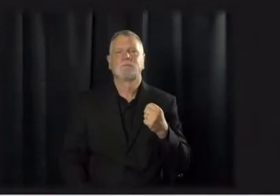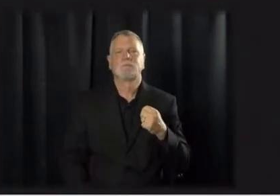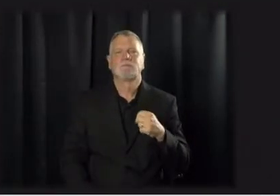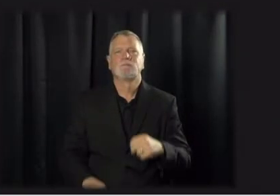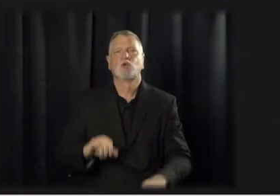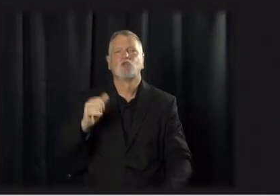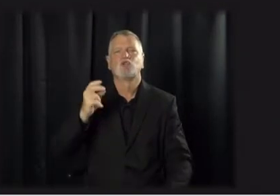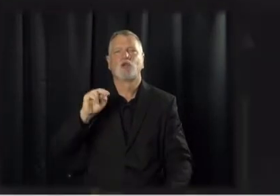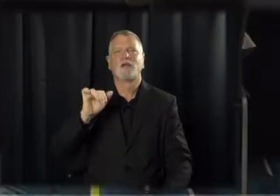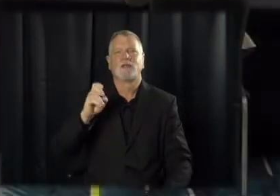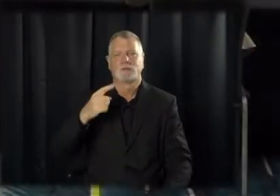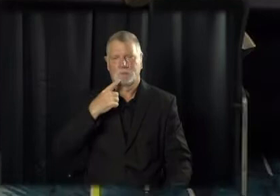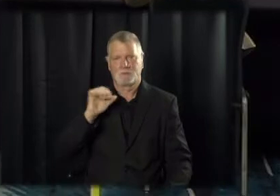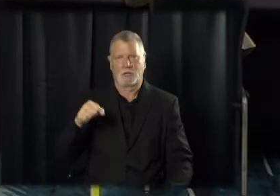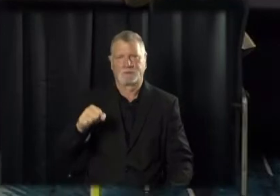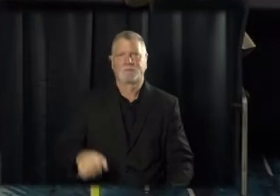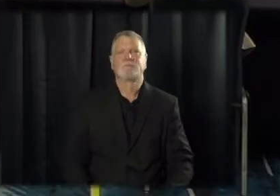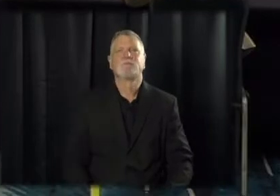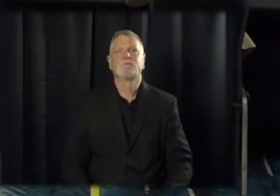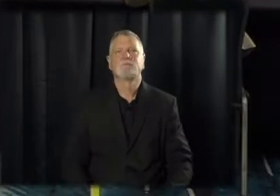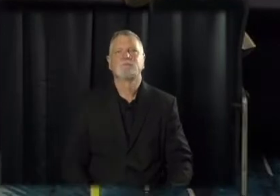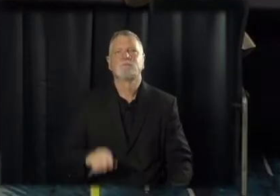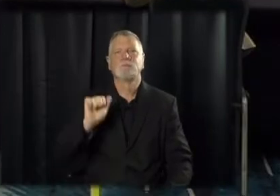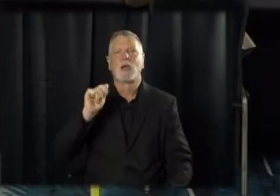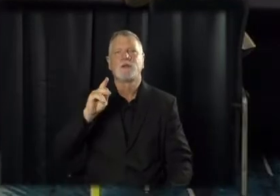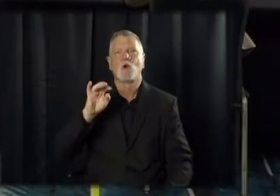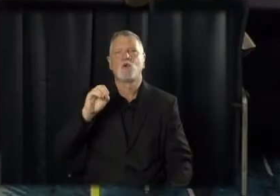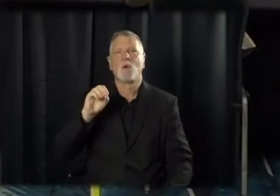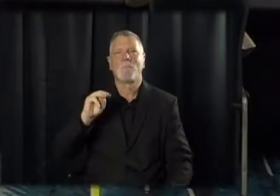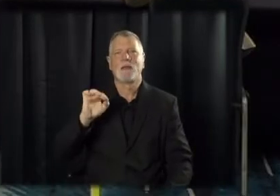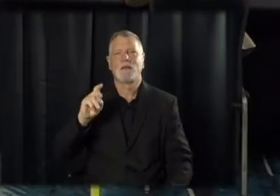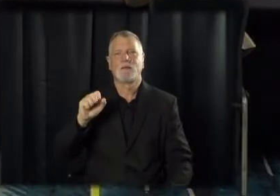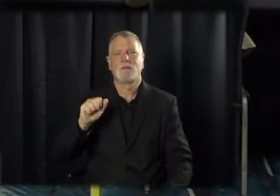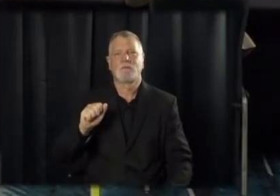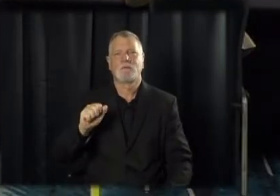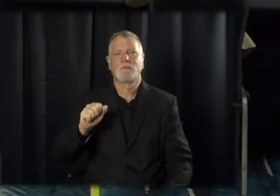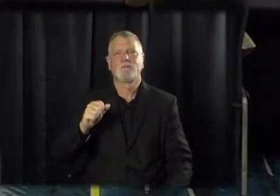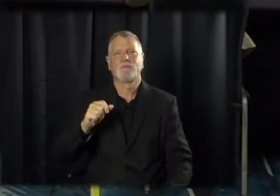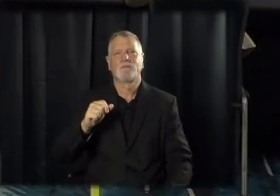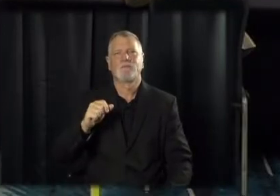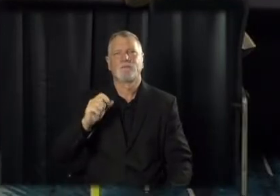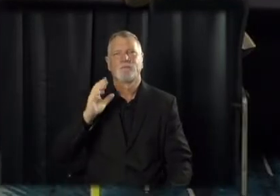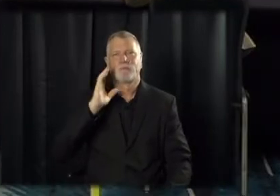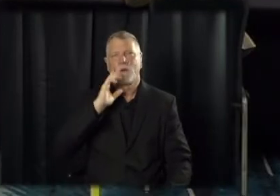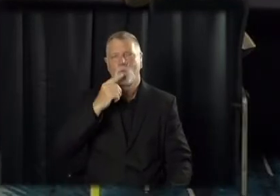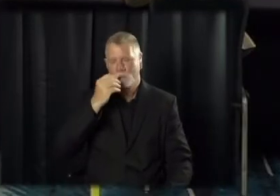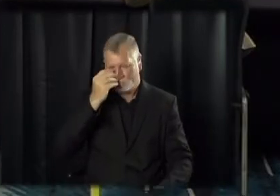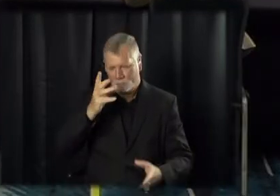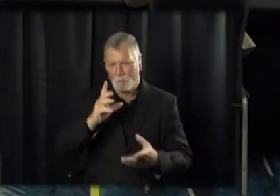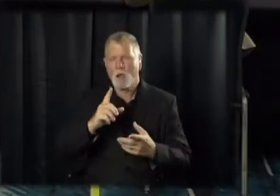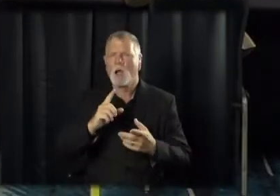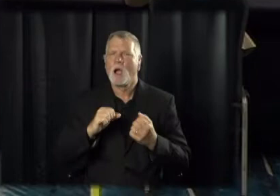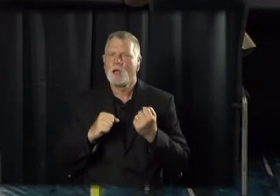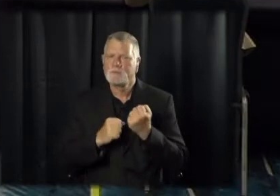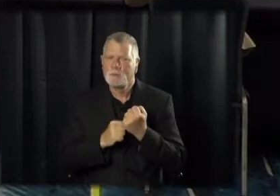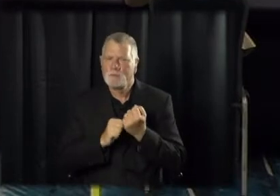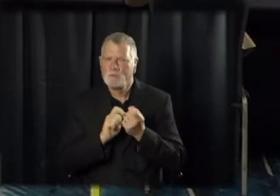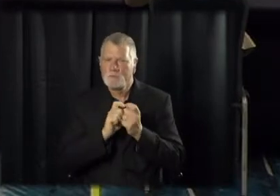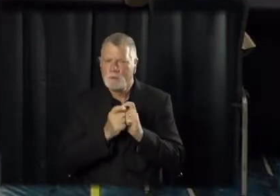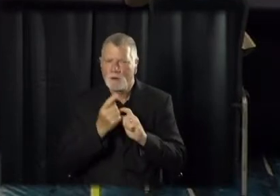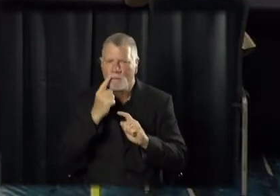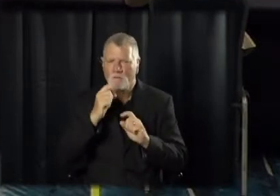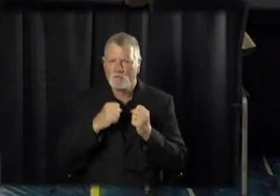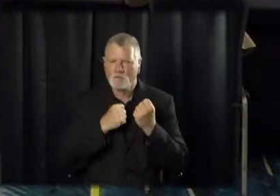John Nixon? Yes. Antonio Medina? I must state for the record that while I support the transformation